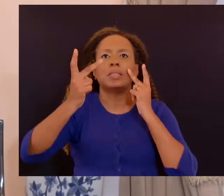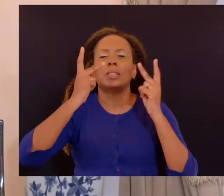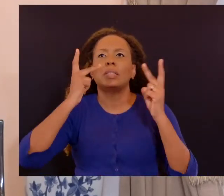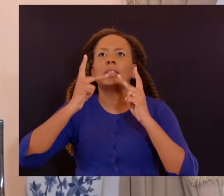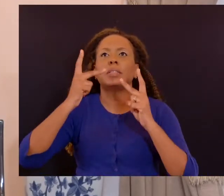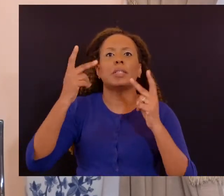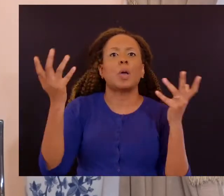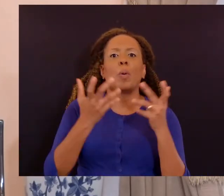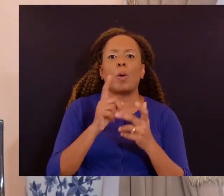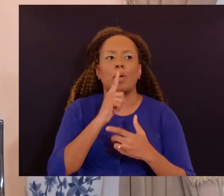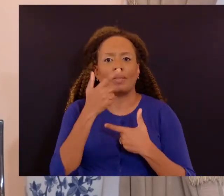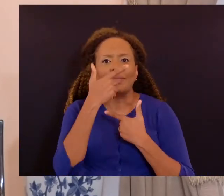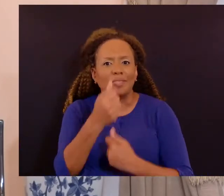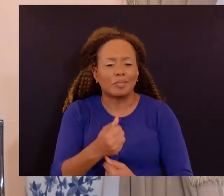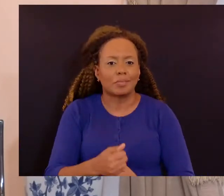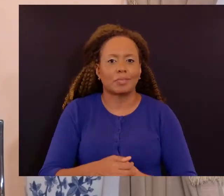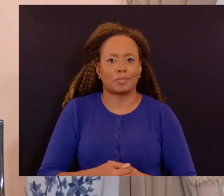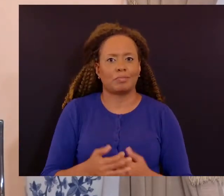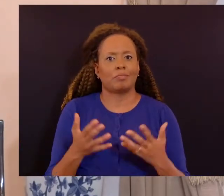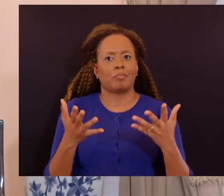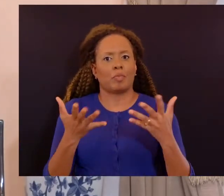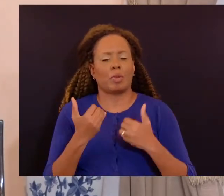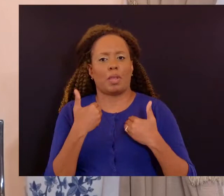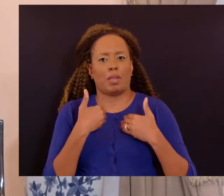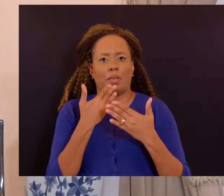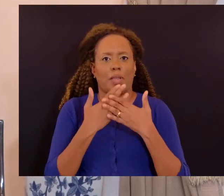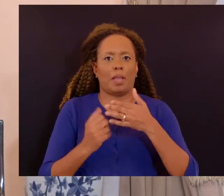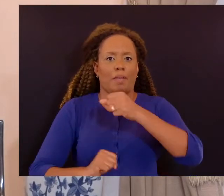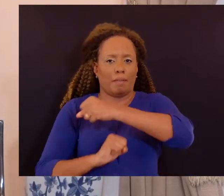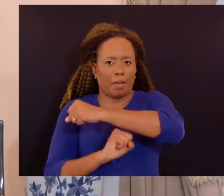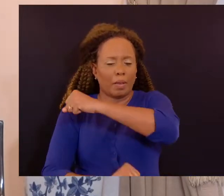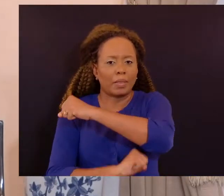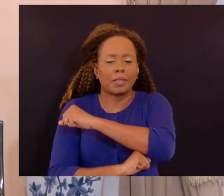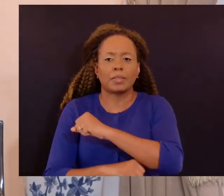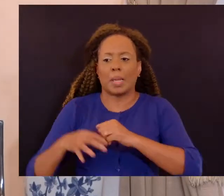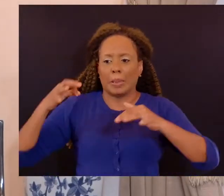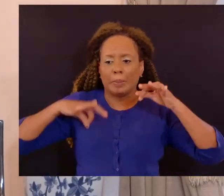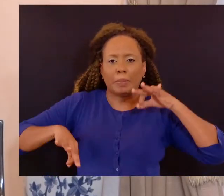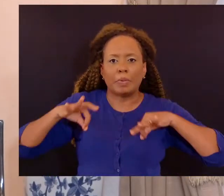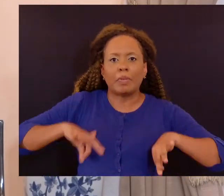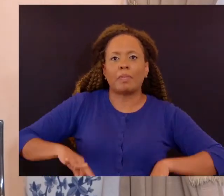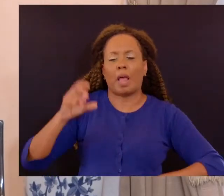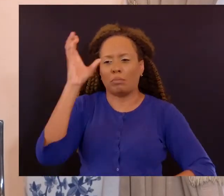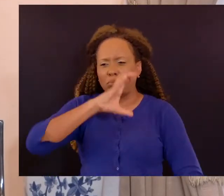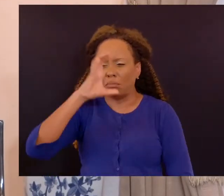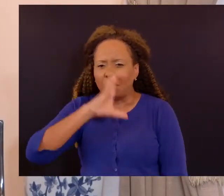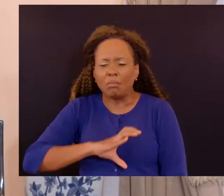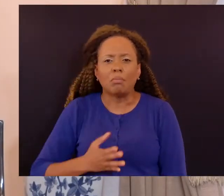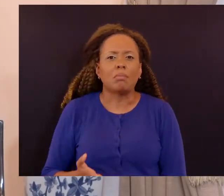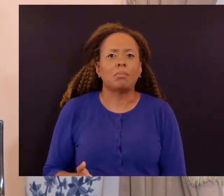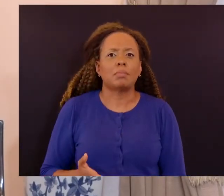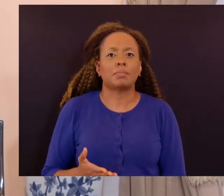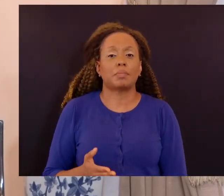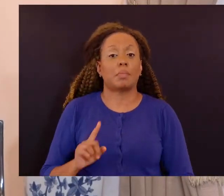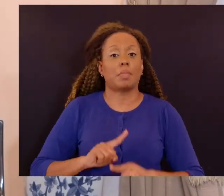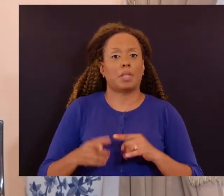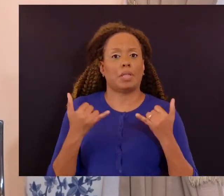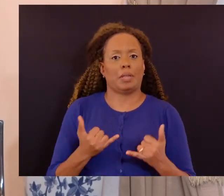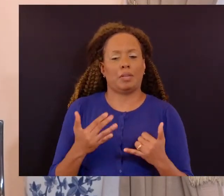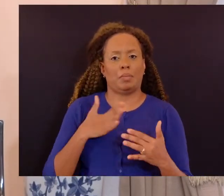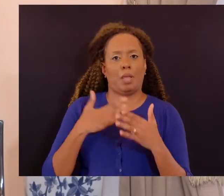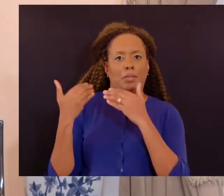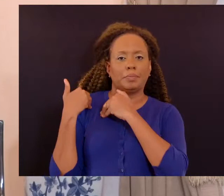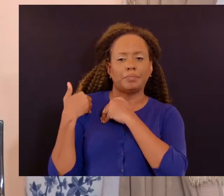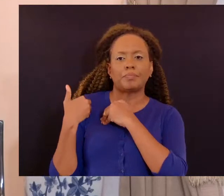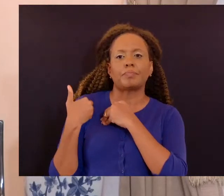in our school so that at least they have the foundation on which they can then go on to explore other areas. But my mission right now is to really